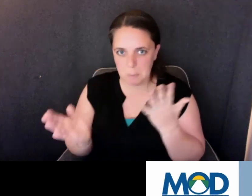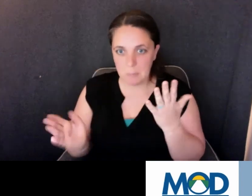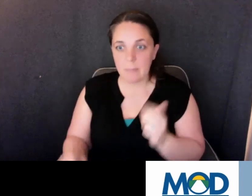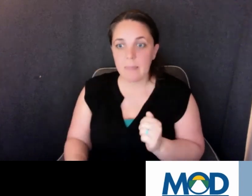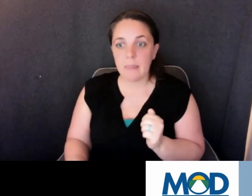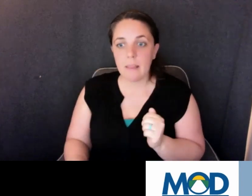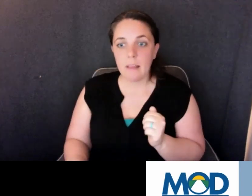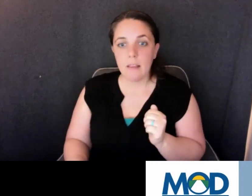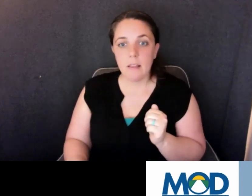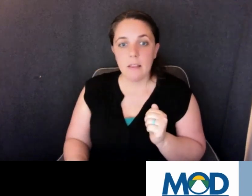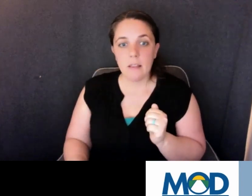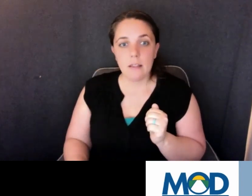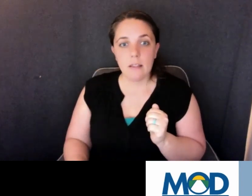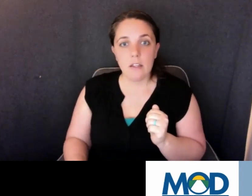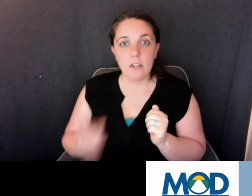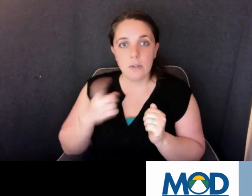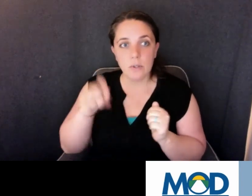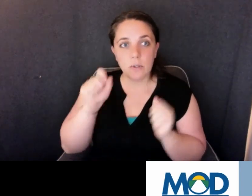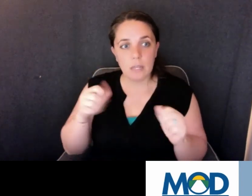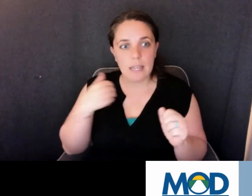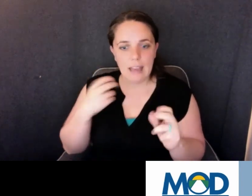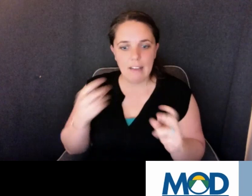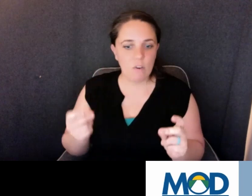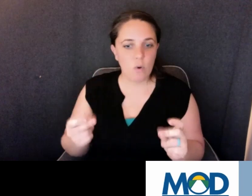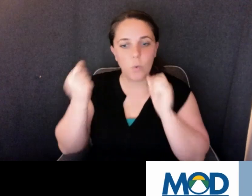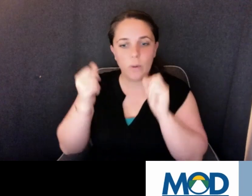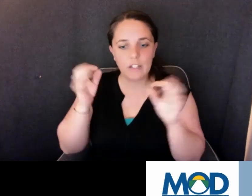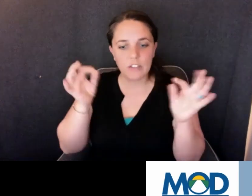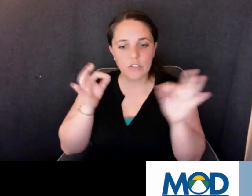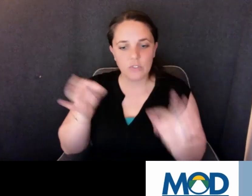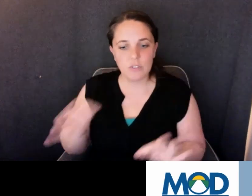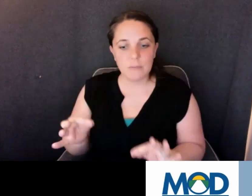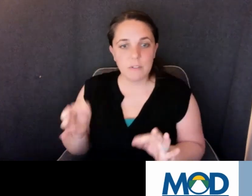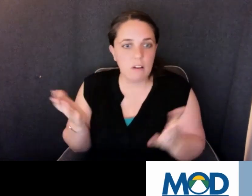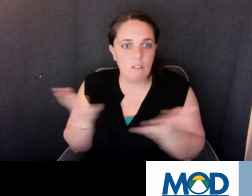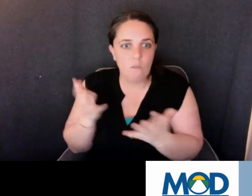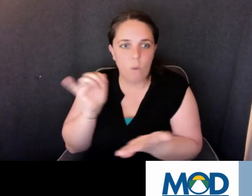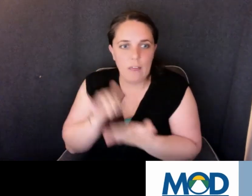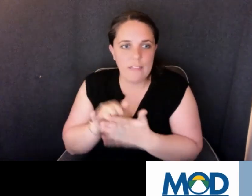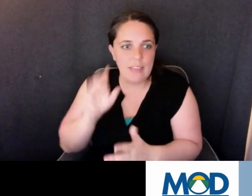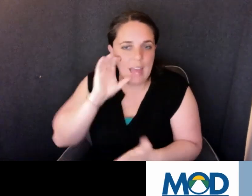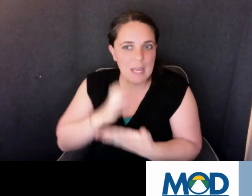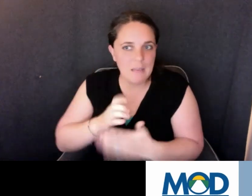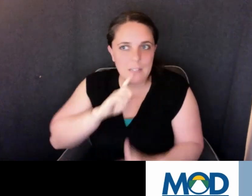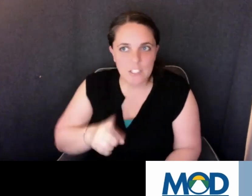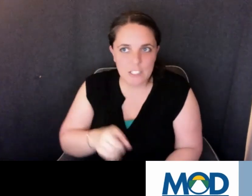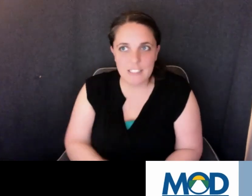can have a quick description of what that image is. So